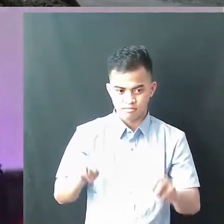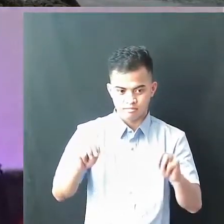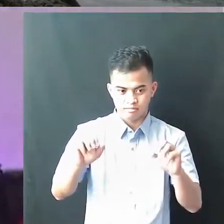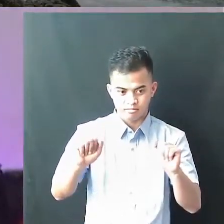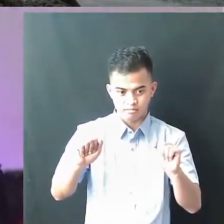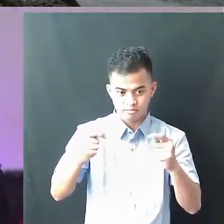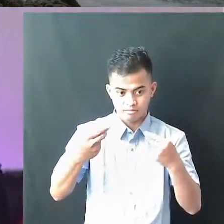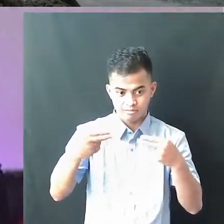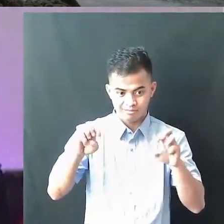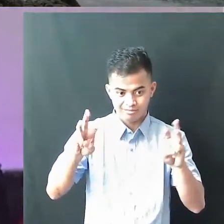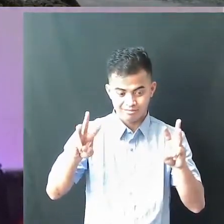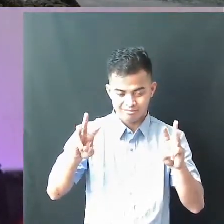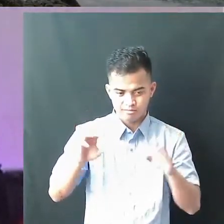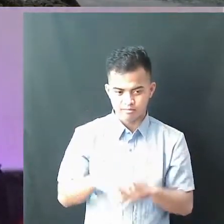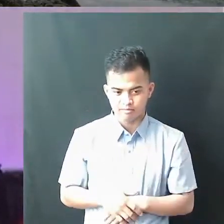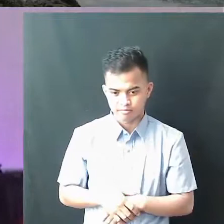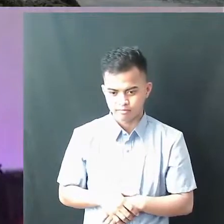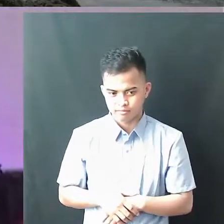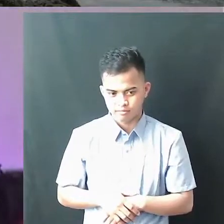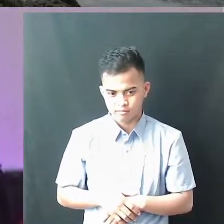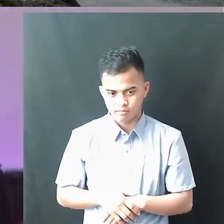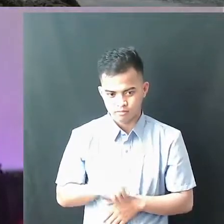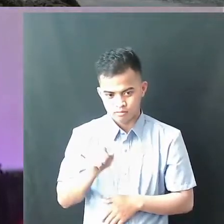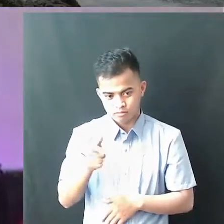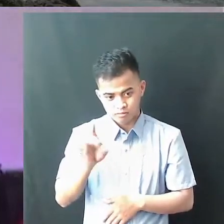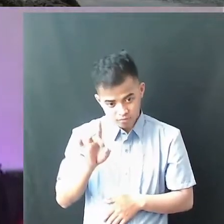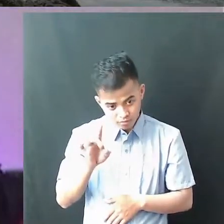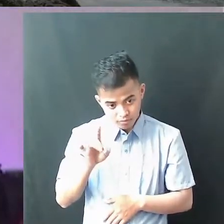Matthew 28 and verse 6.